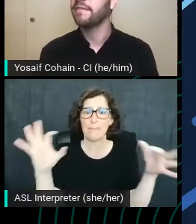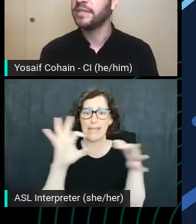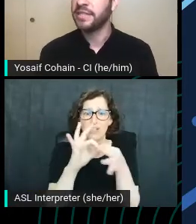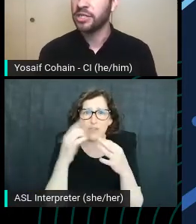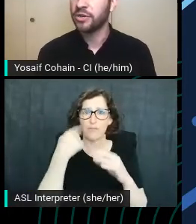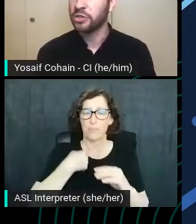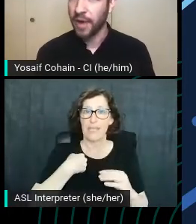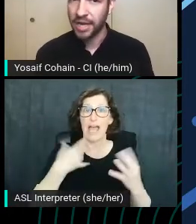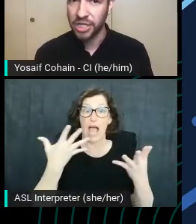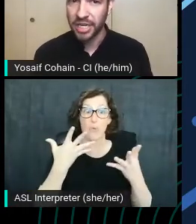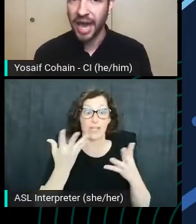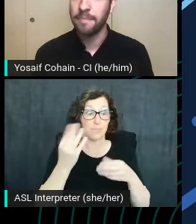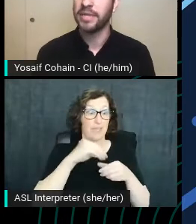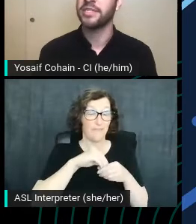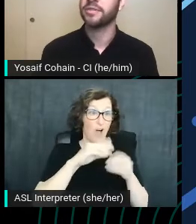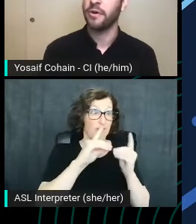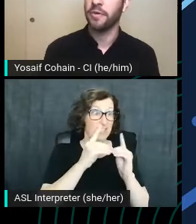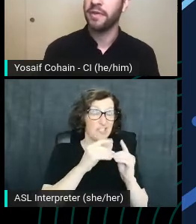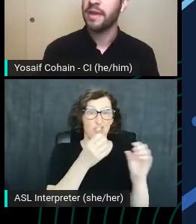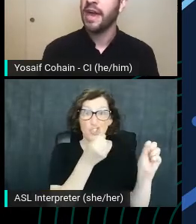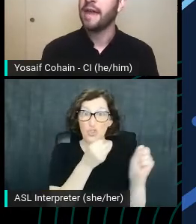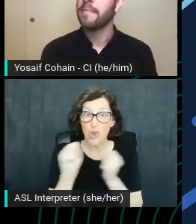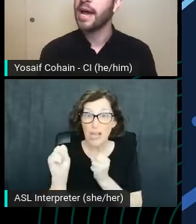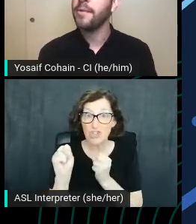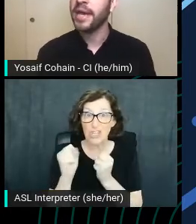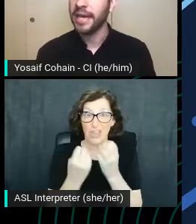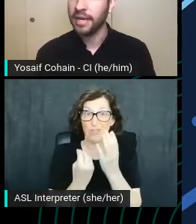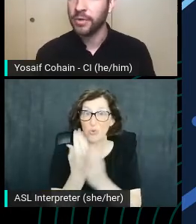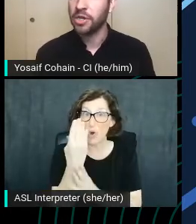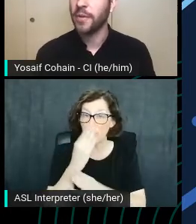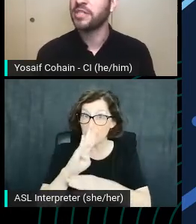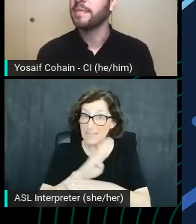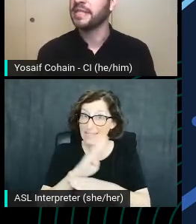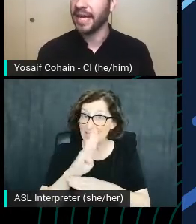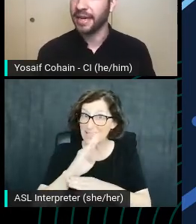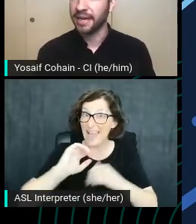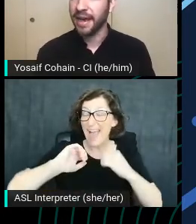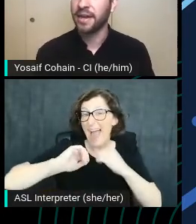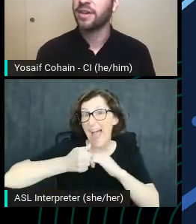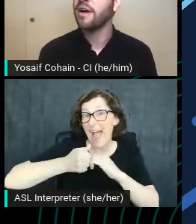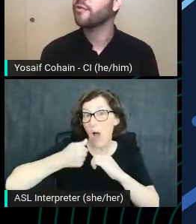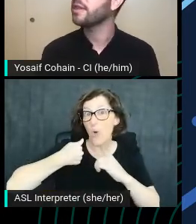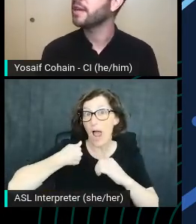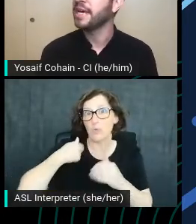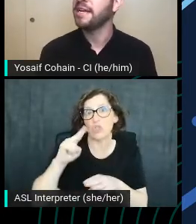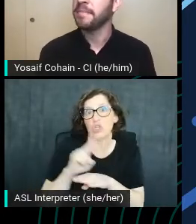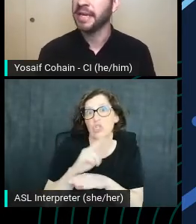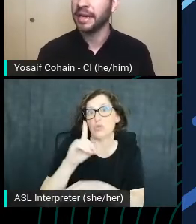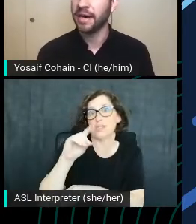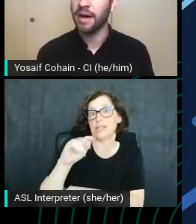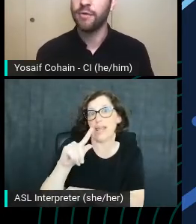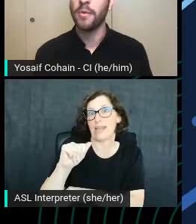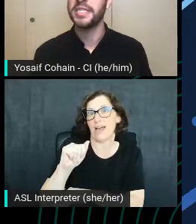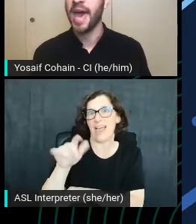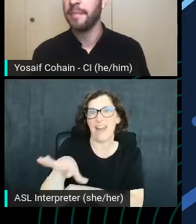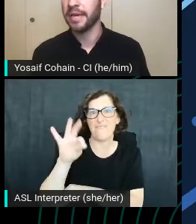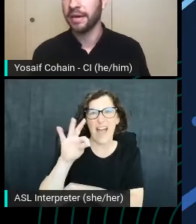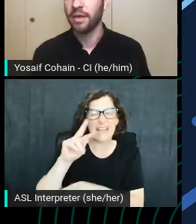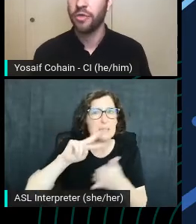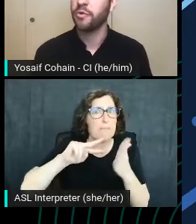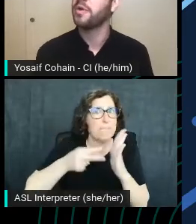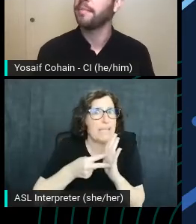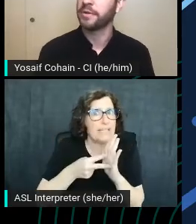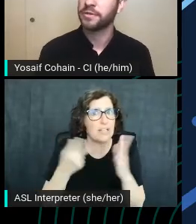be involved in digital strategy and business growth, and my way in was going to be data and uncovering the hidden meaning of what was